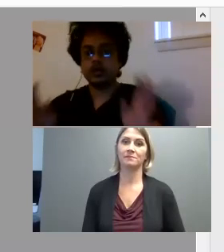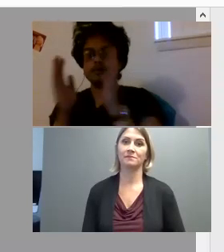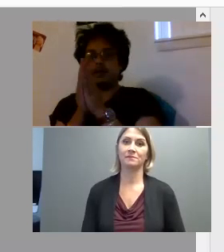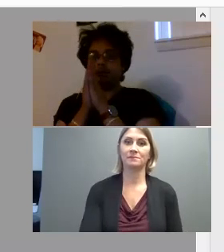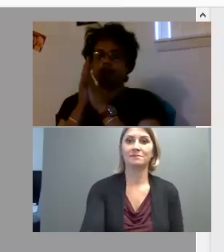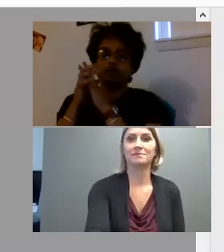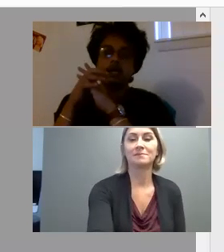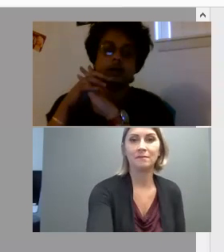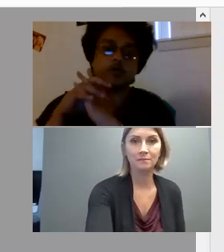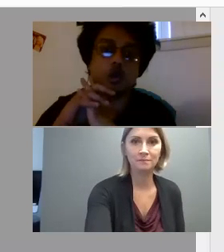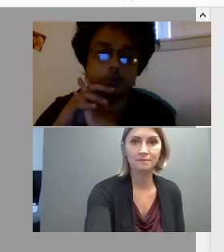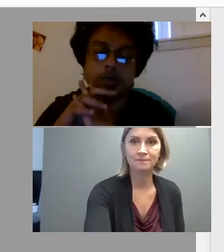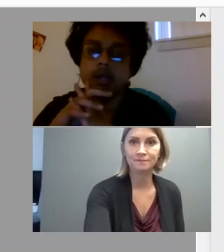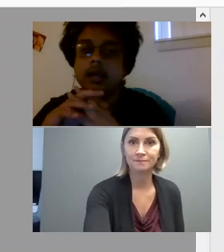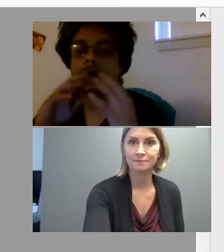Okay, so let's